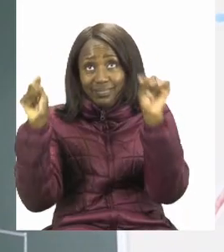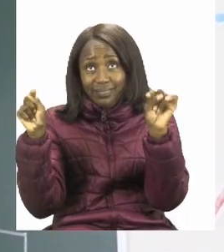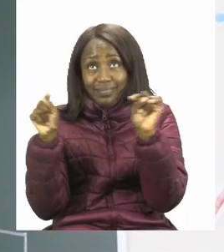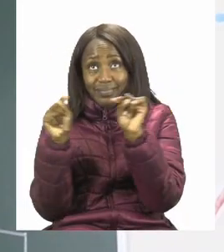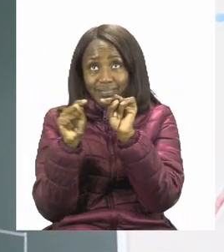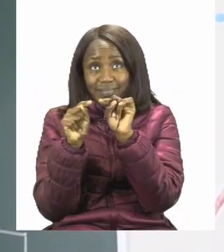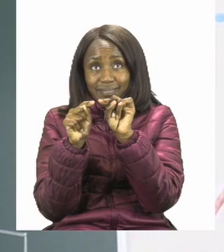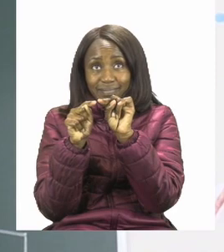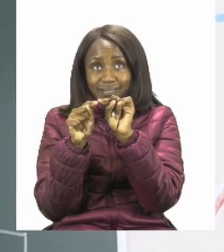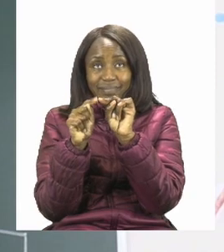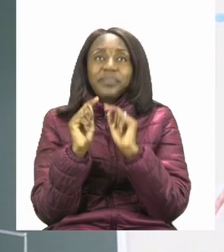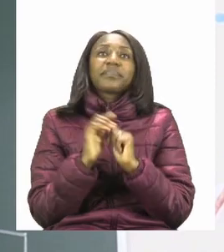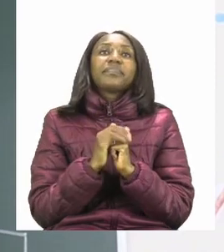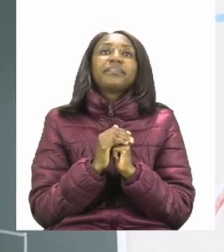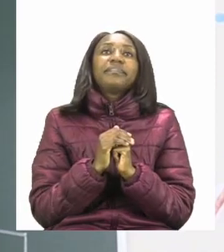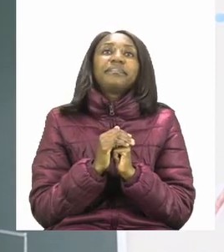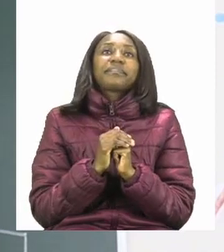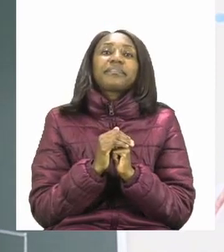write our